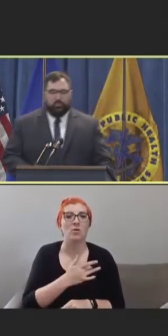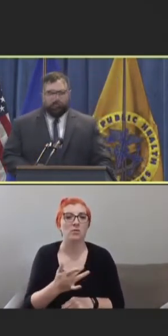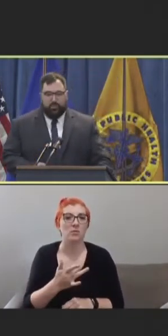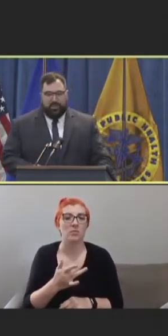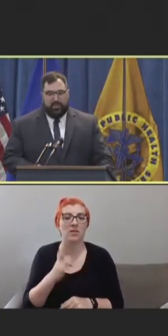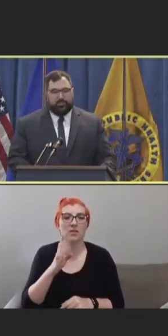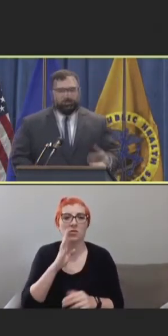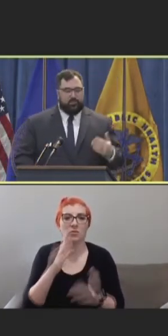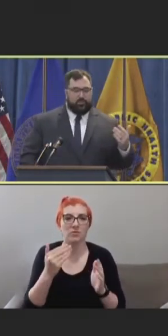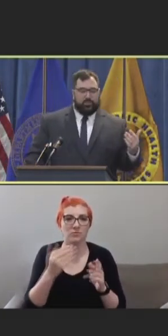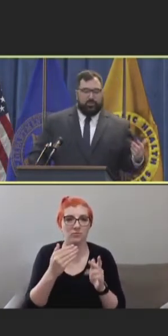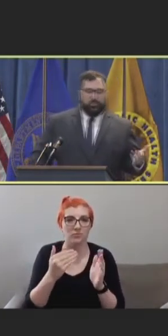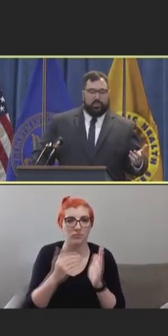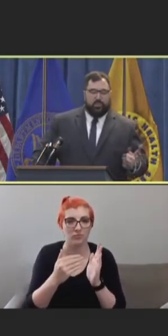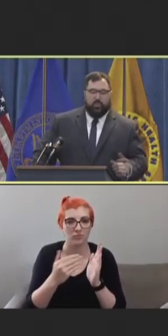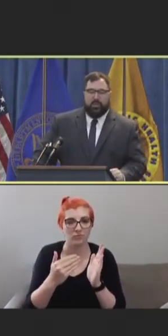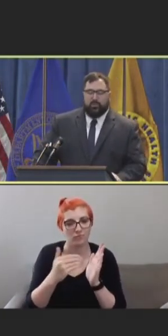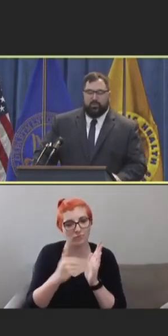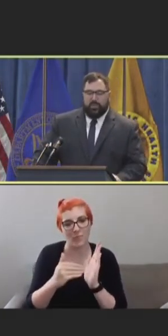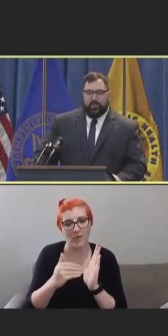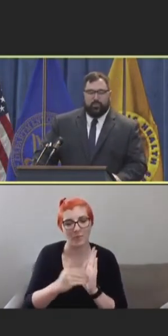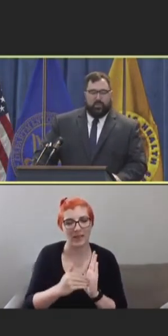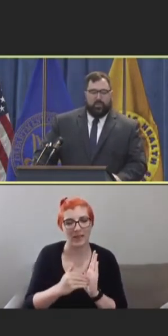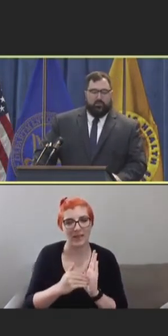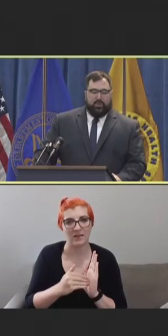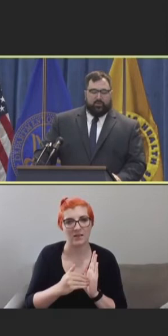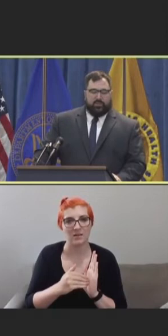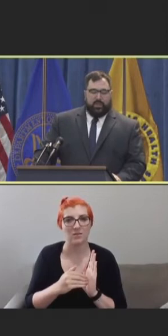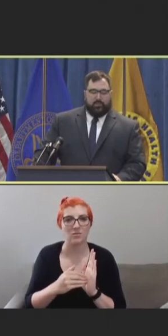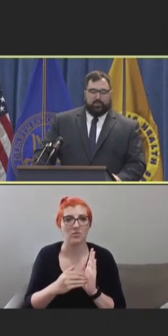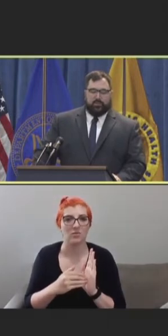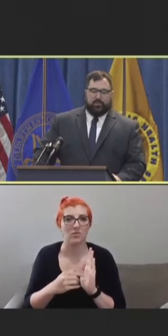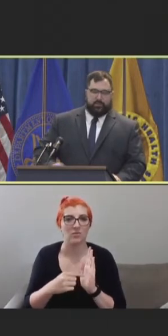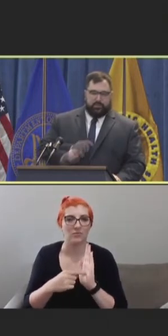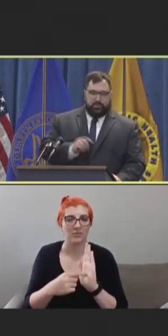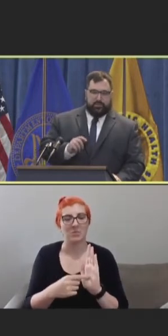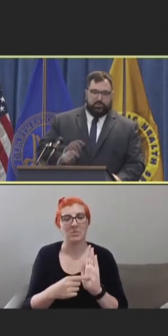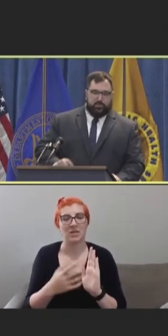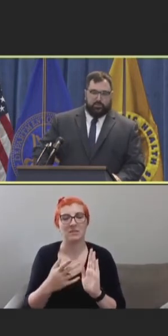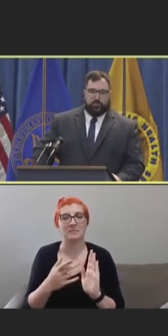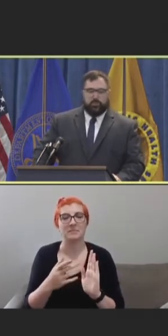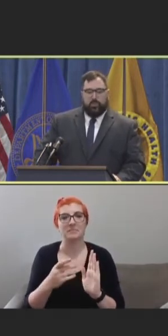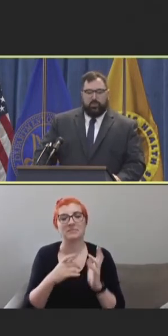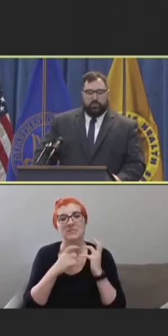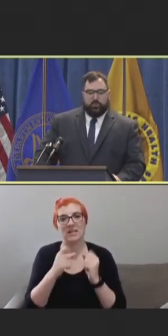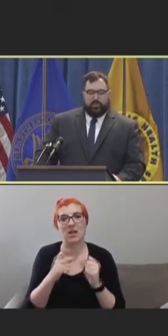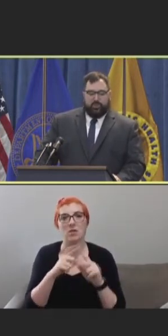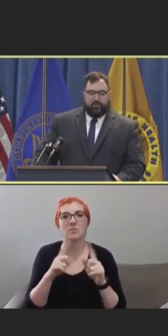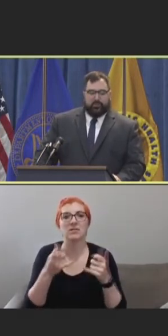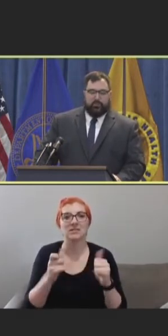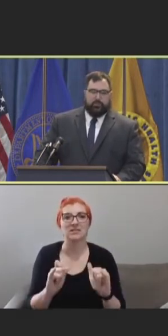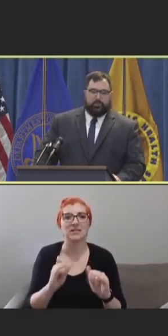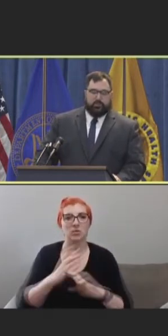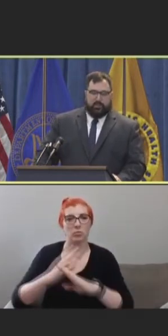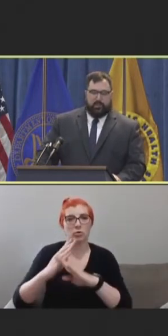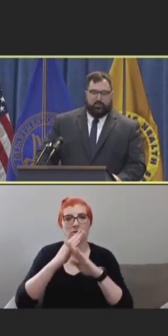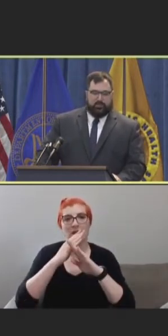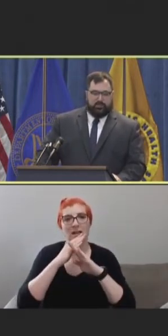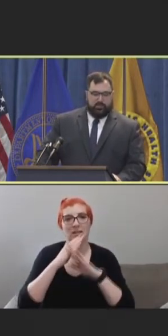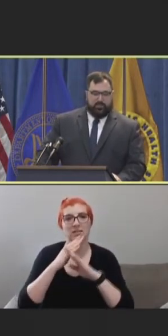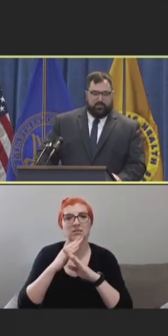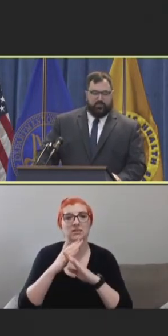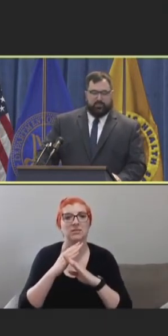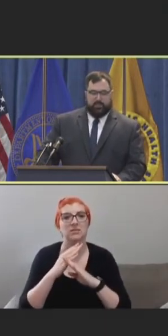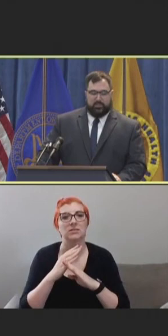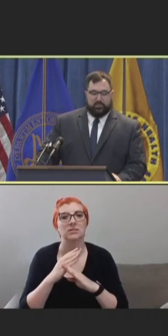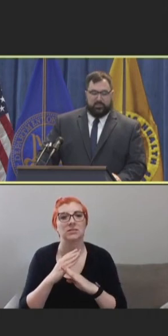able to replicate to nearly wild type virus titers and still induce those protective cytotoxic